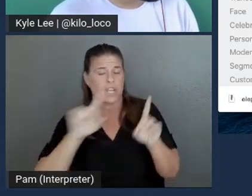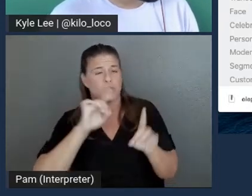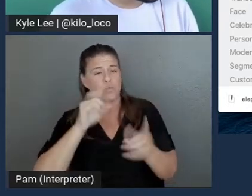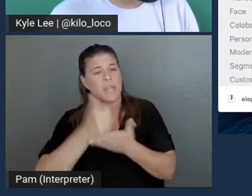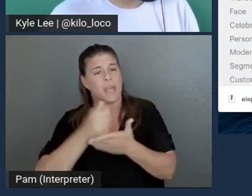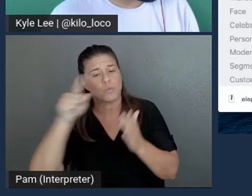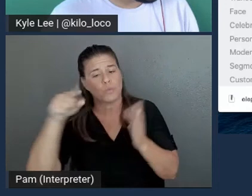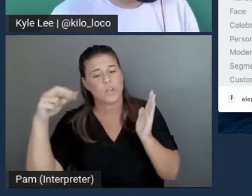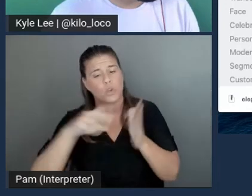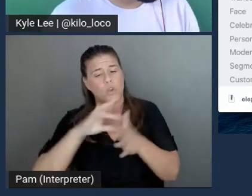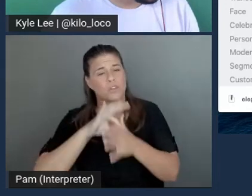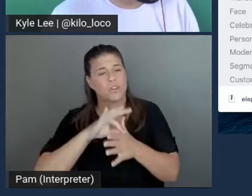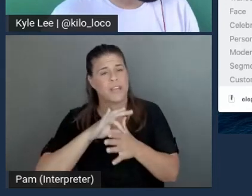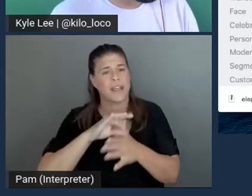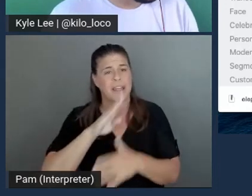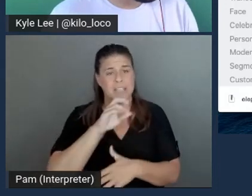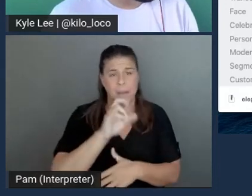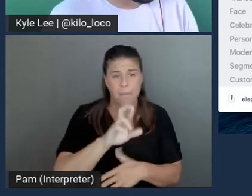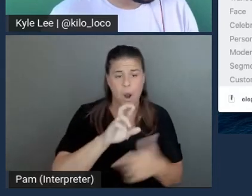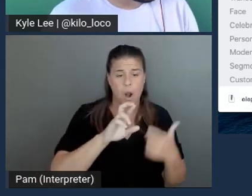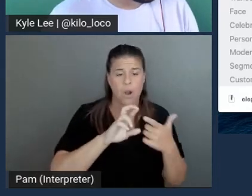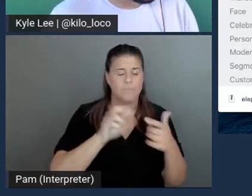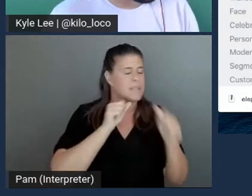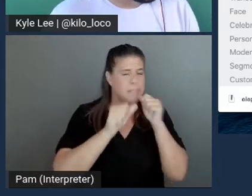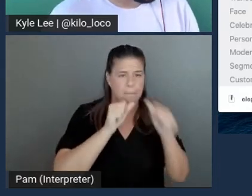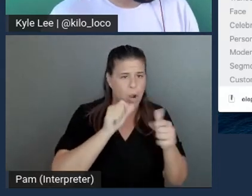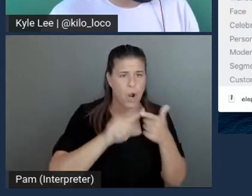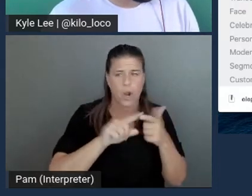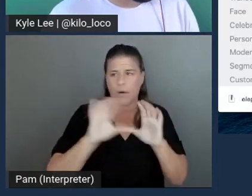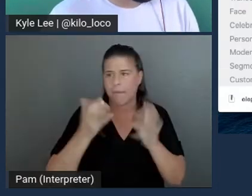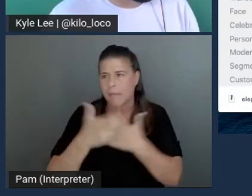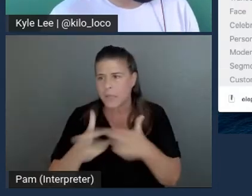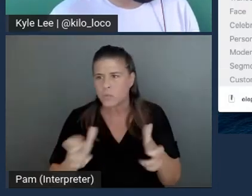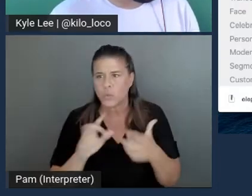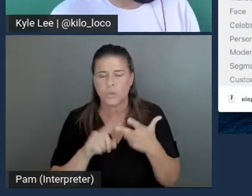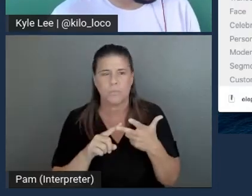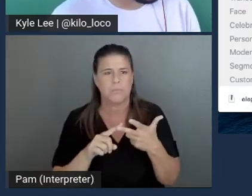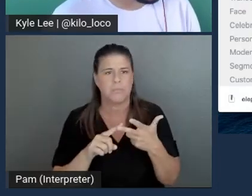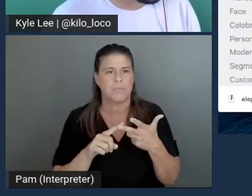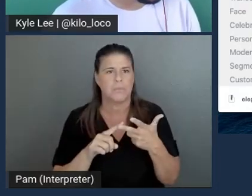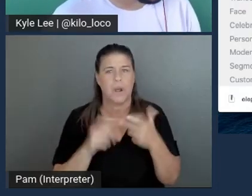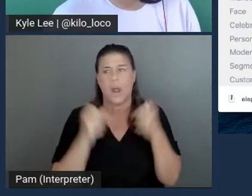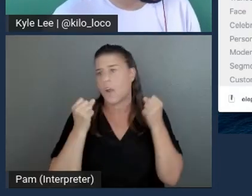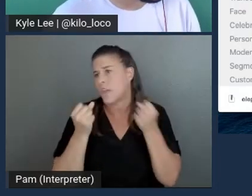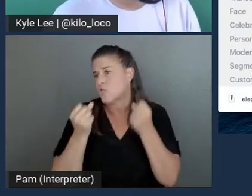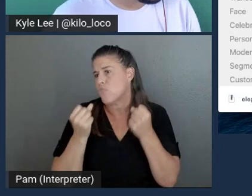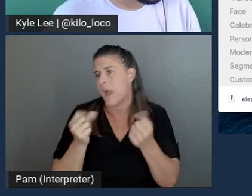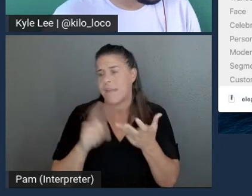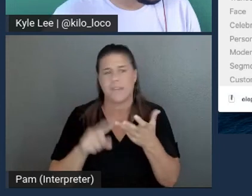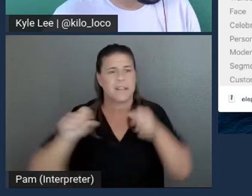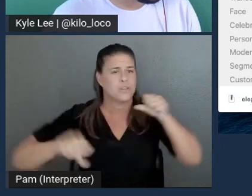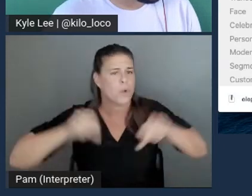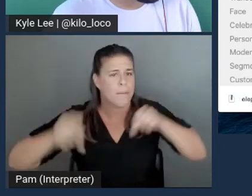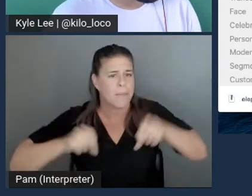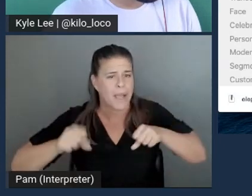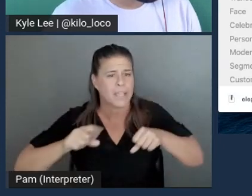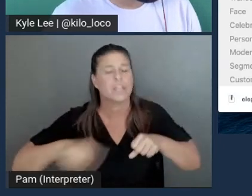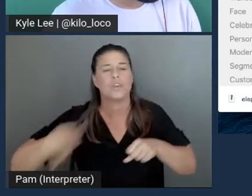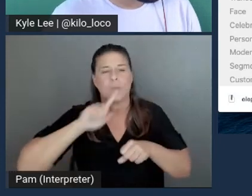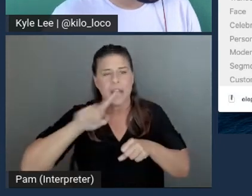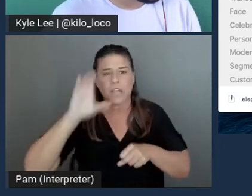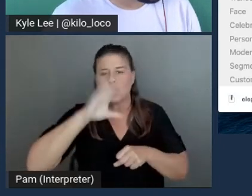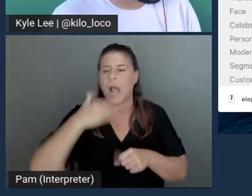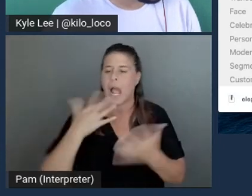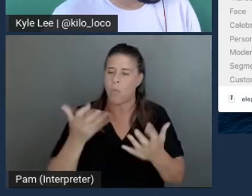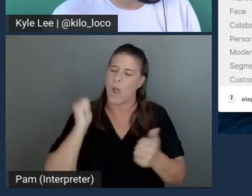content, understanding, is it in a bar? Is it in a classroom? Are they like driving a car? Is there a bike? So you can actually do searches for, I want to find